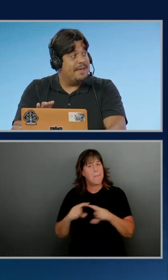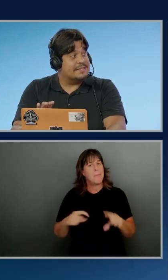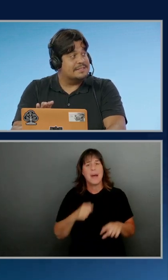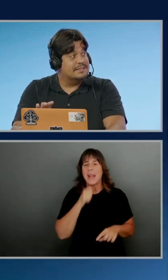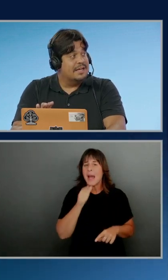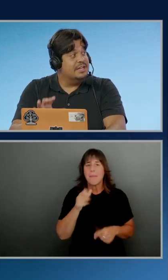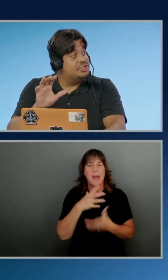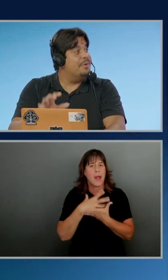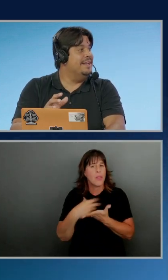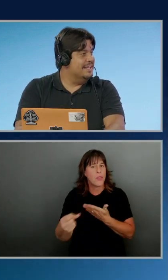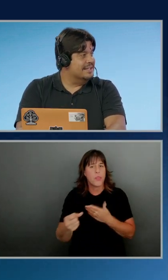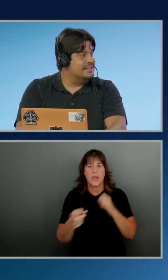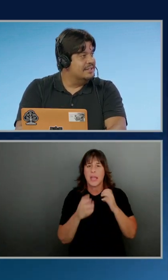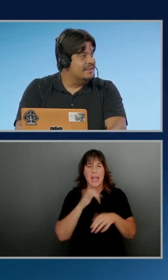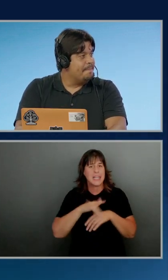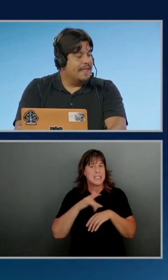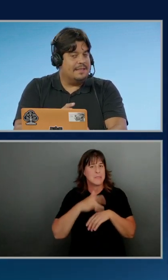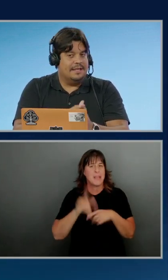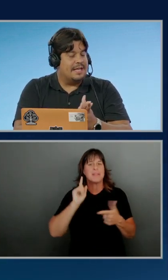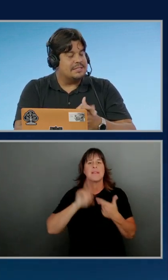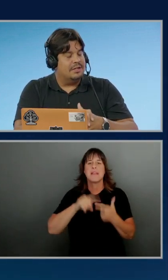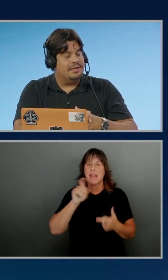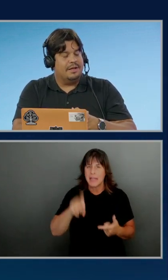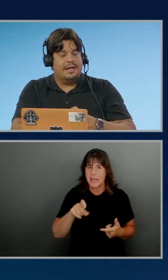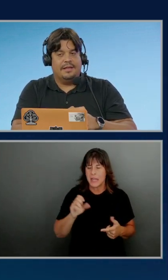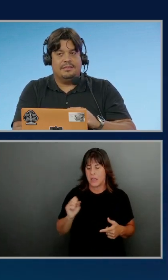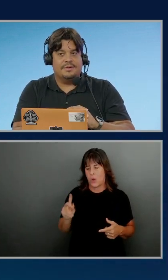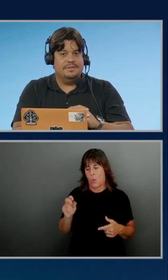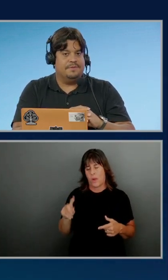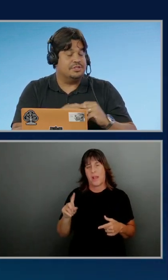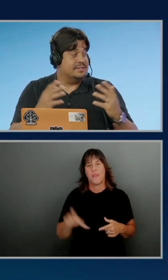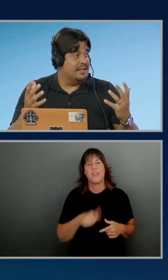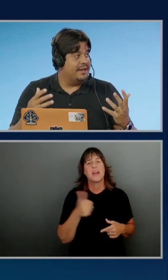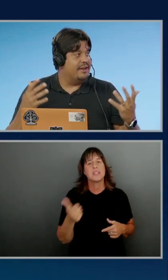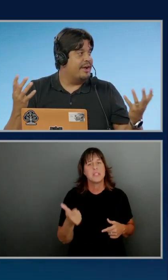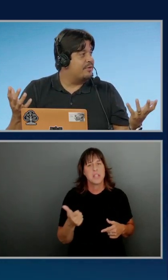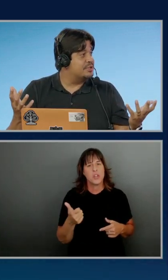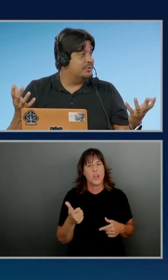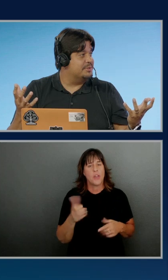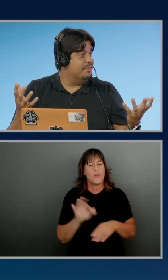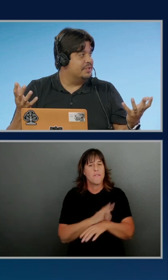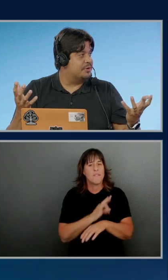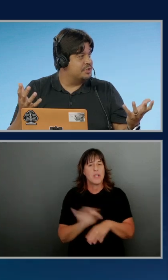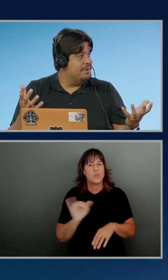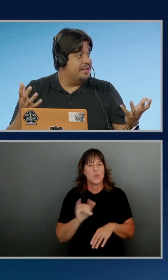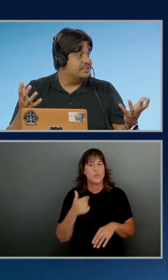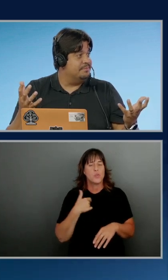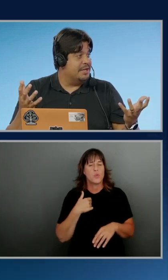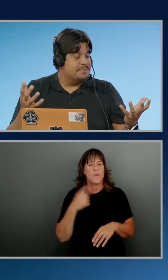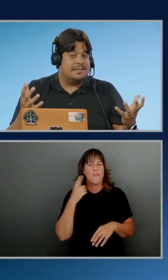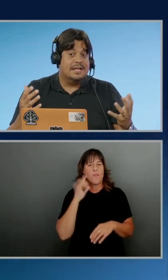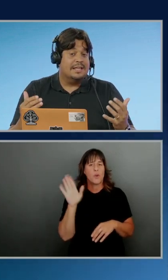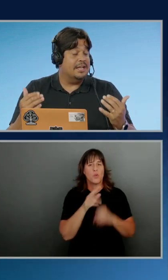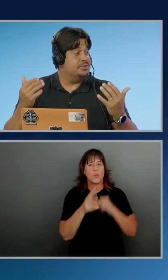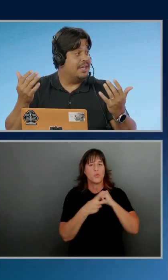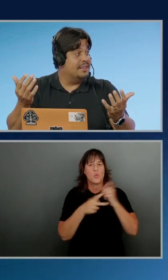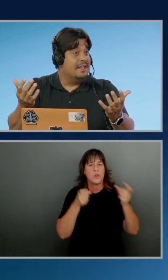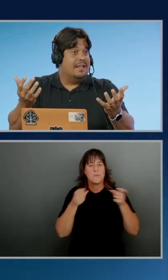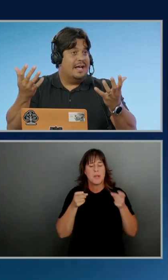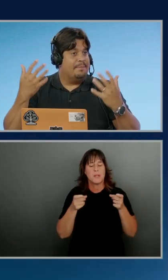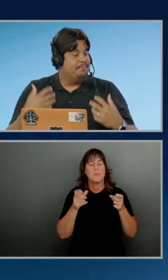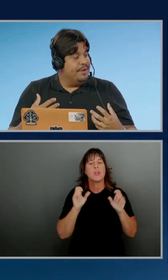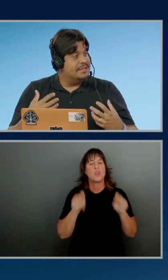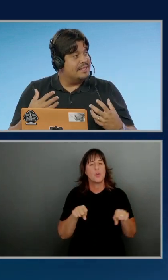any space until I need it. Okay. And that's another interesting feature is hierarchical storage management that you